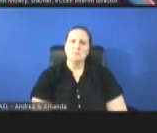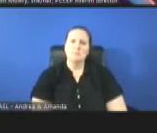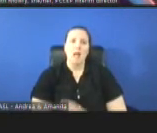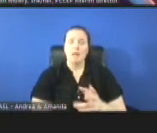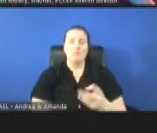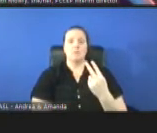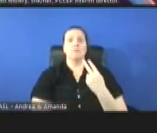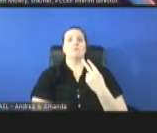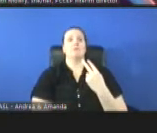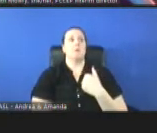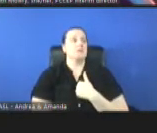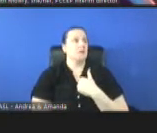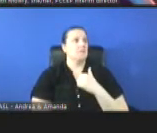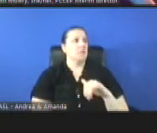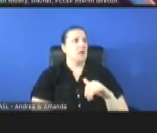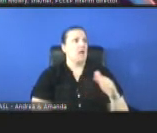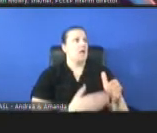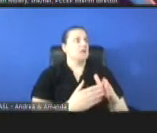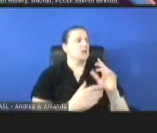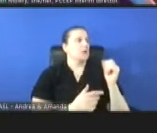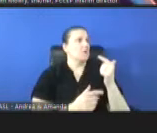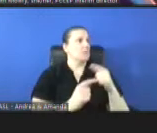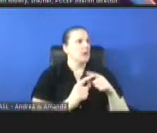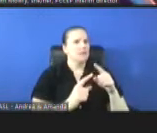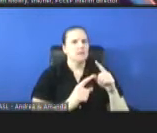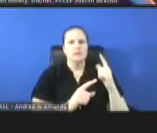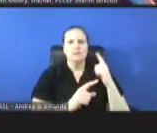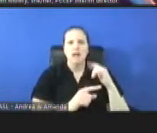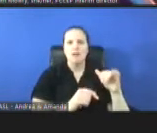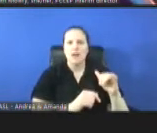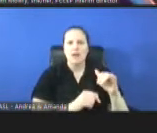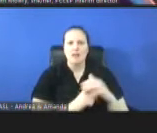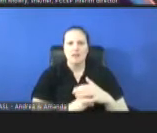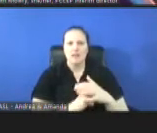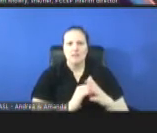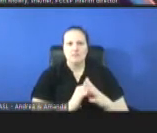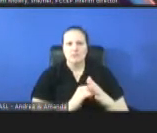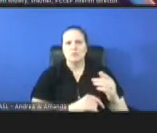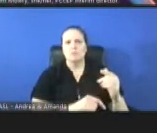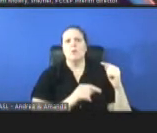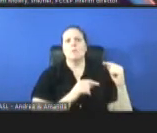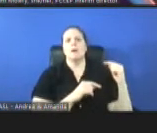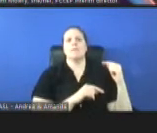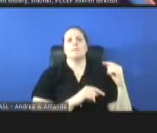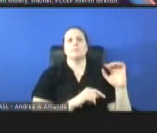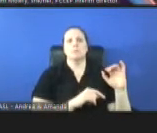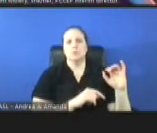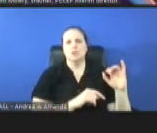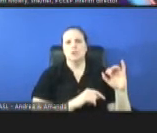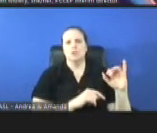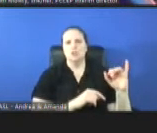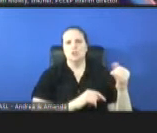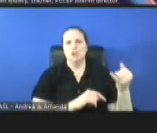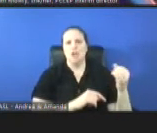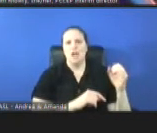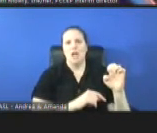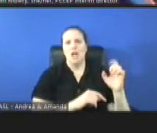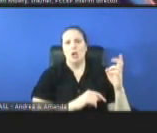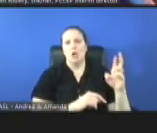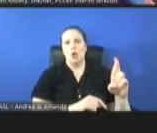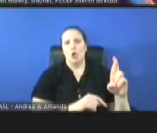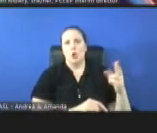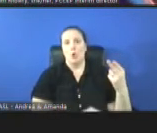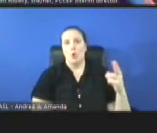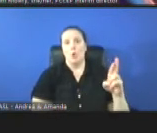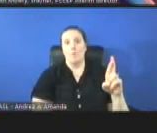as anti-government, but that sounds like it's a throwback from J. Edgar Hoover's time. But that's